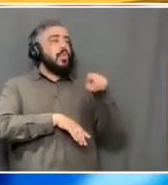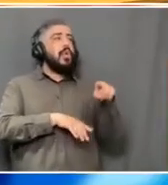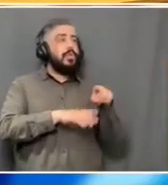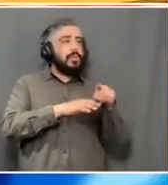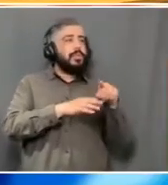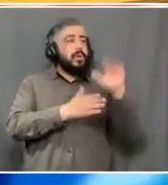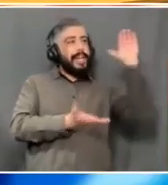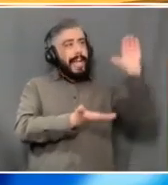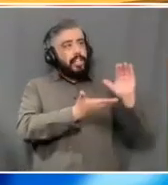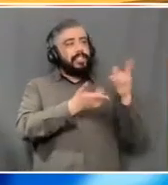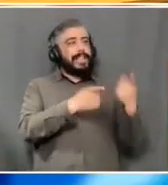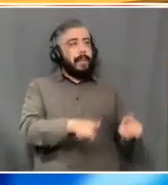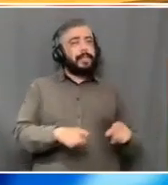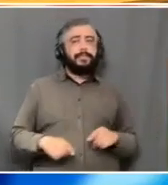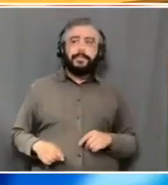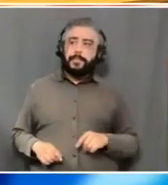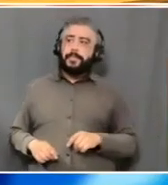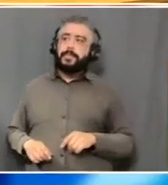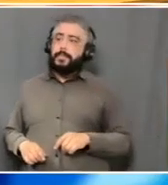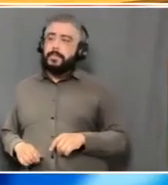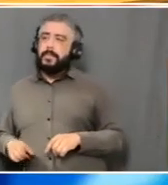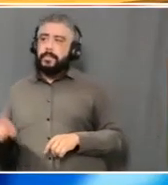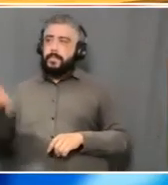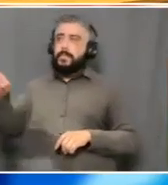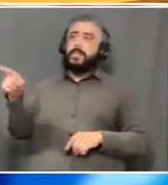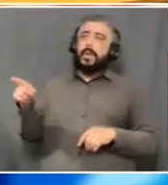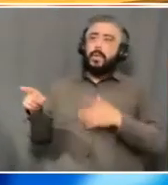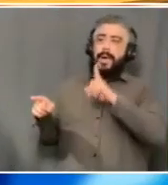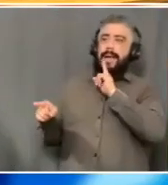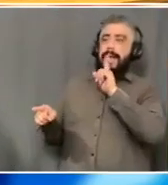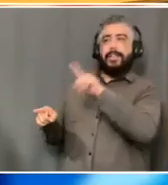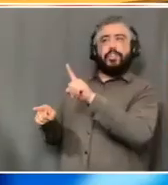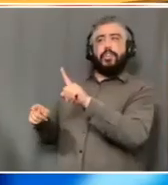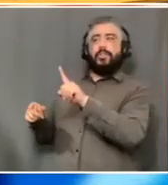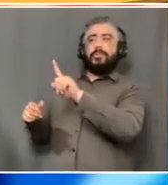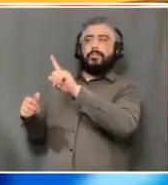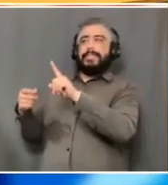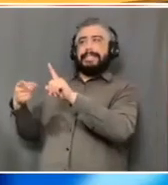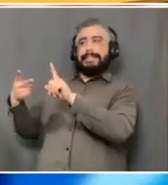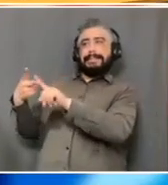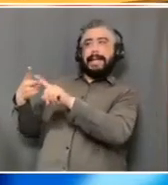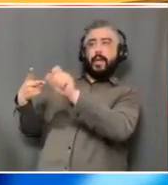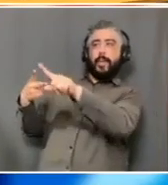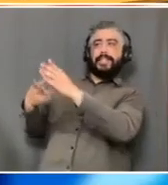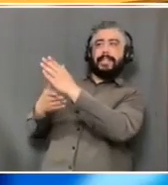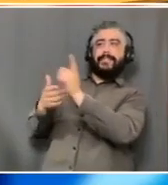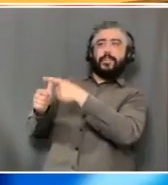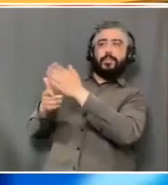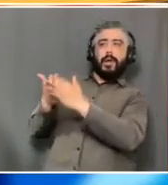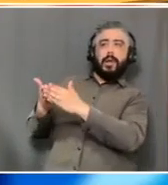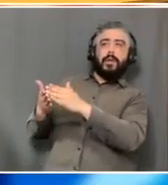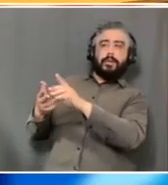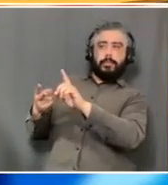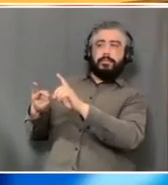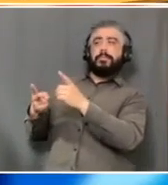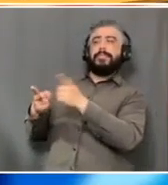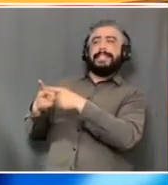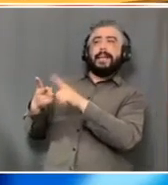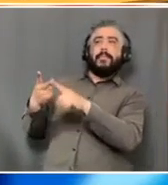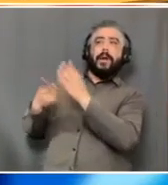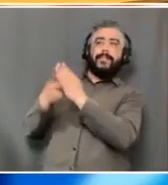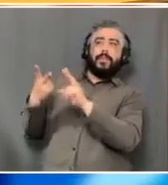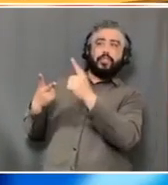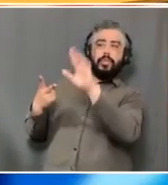needs? So if I can just answer the second question first. Yes, I mean, the budgets